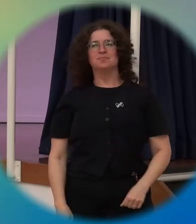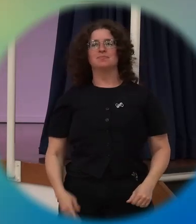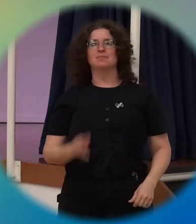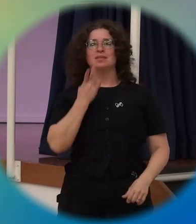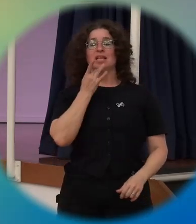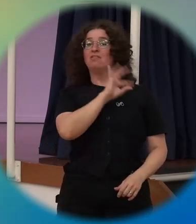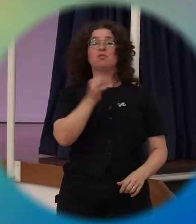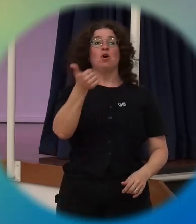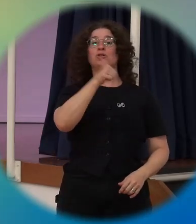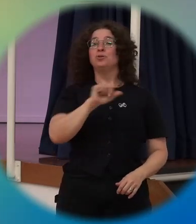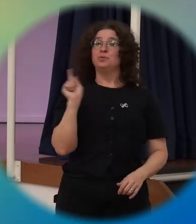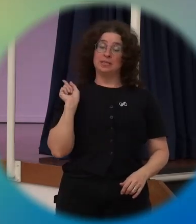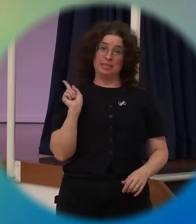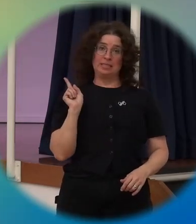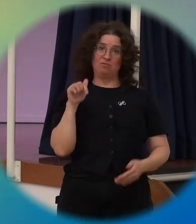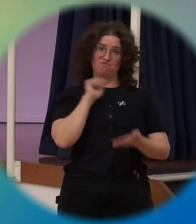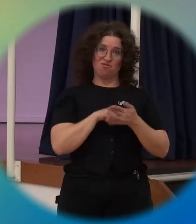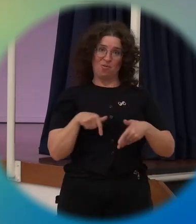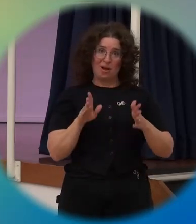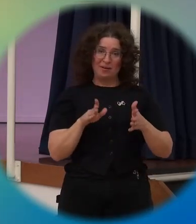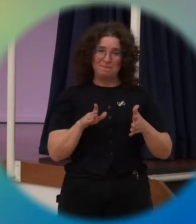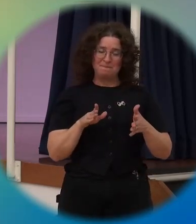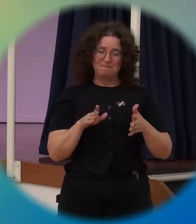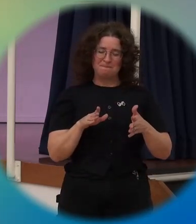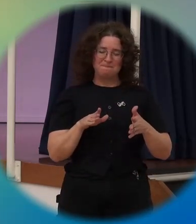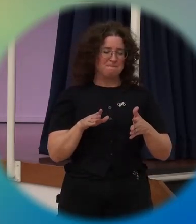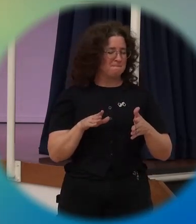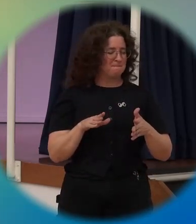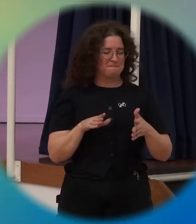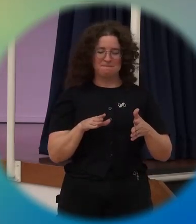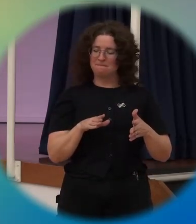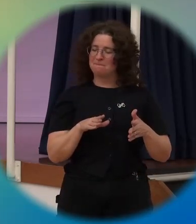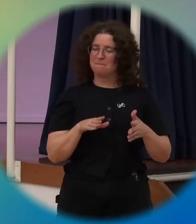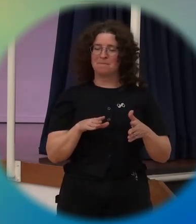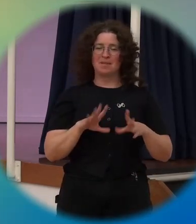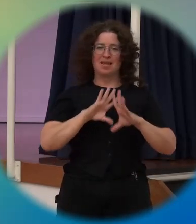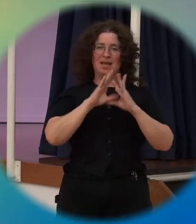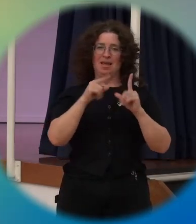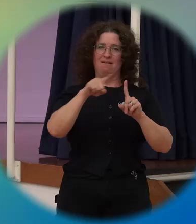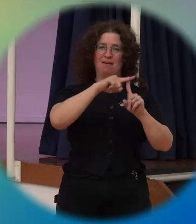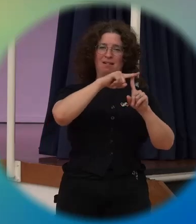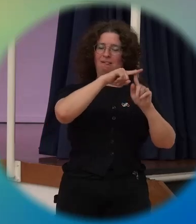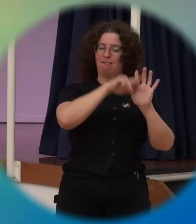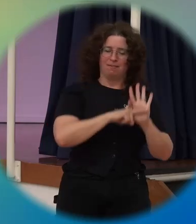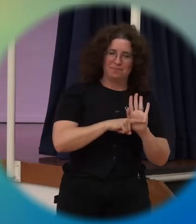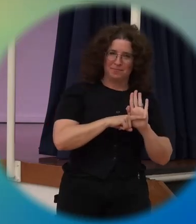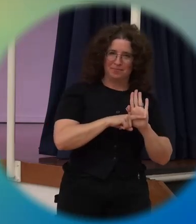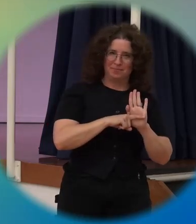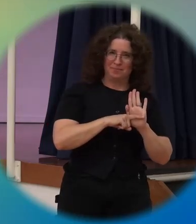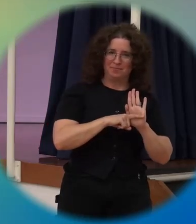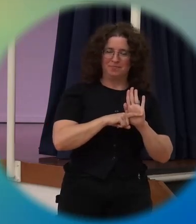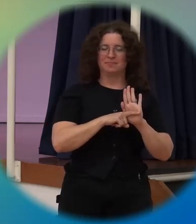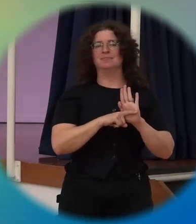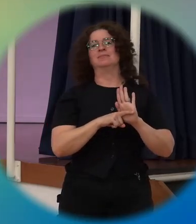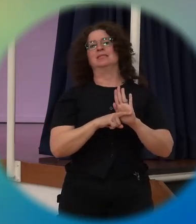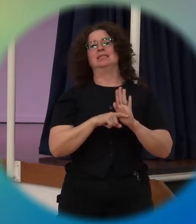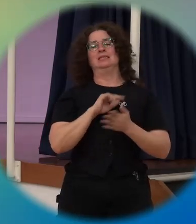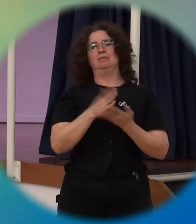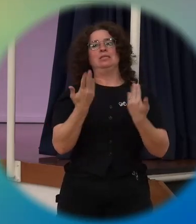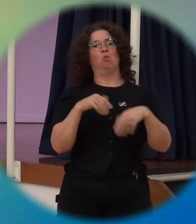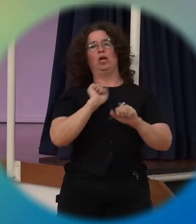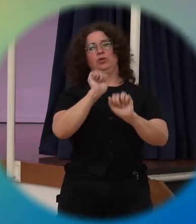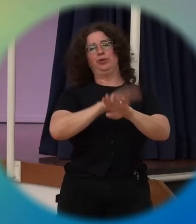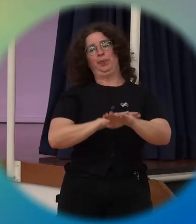use assembly definitions the correct way, unfortunately, you're going to mitigate all its advantages, which basically means you're just going to waste your own